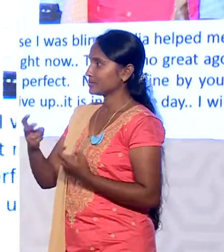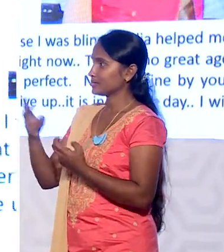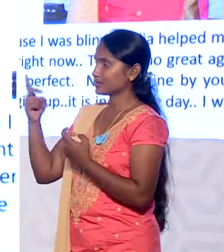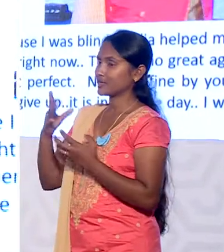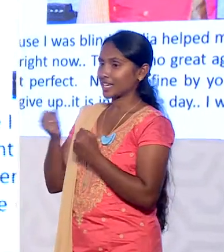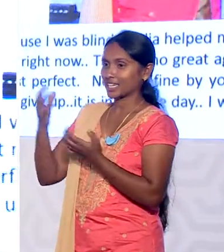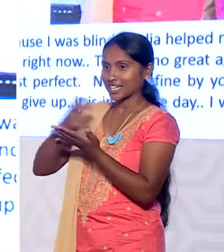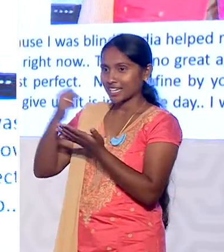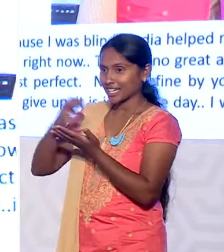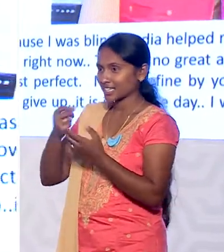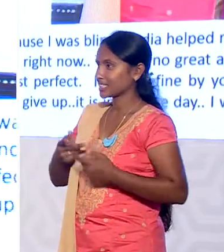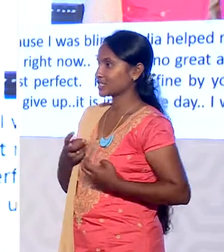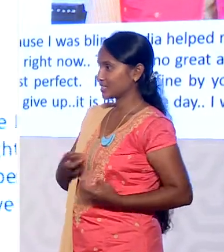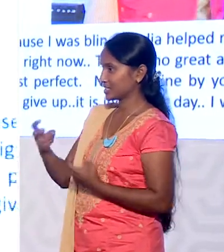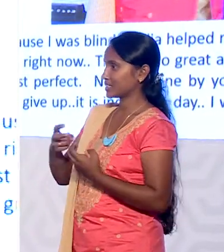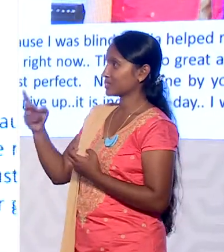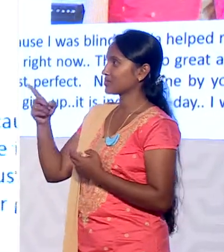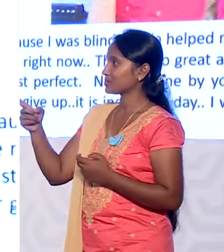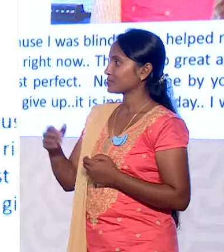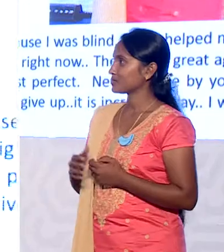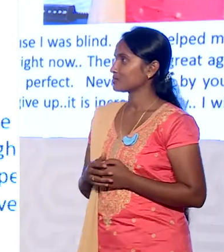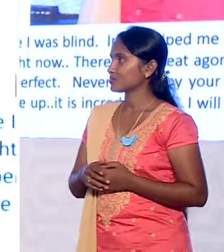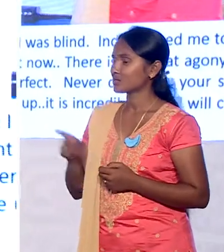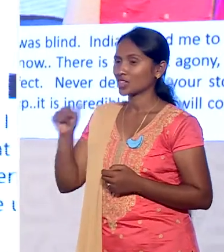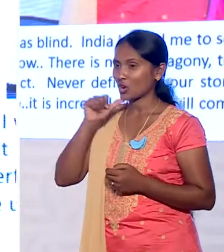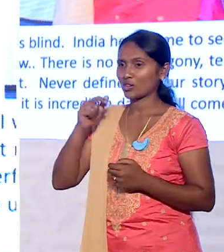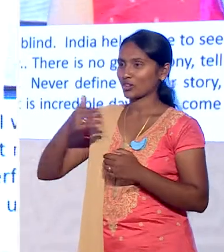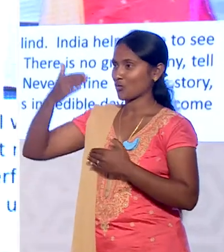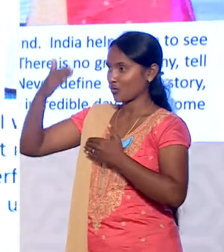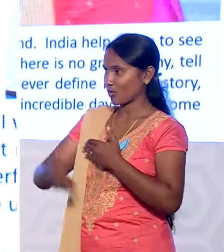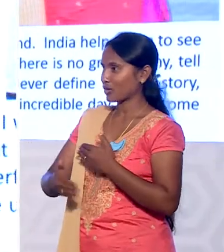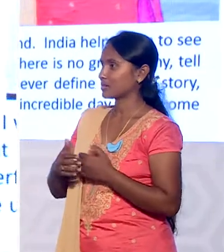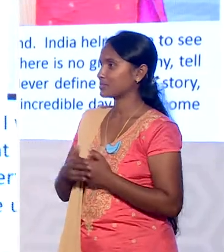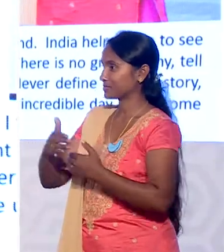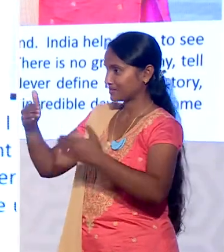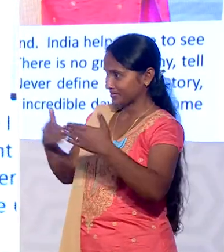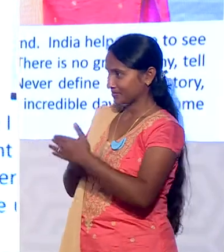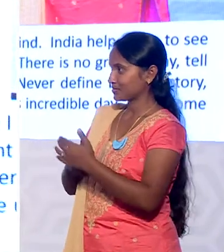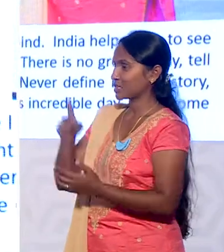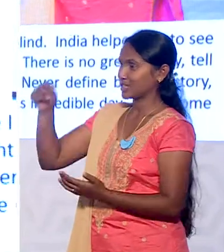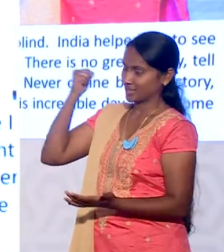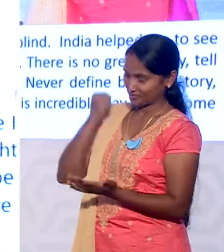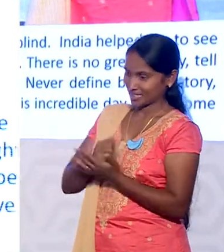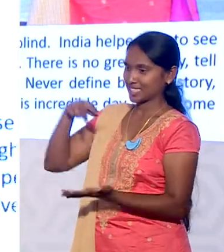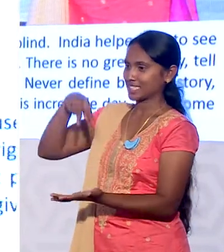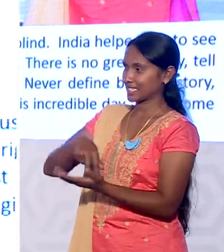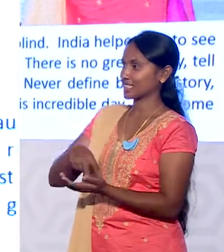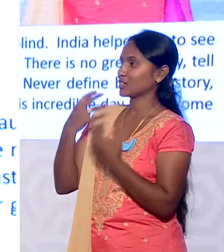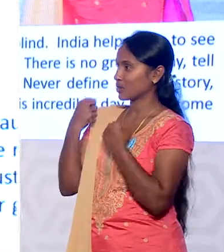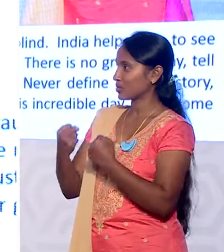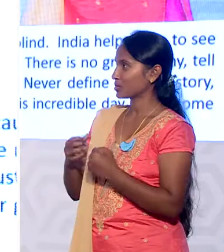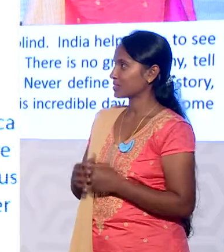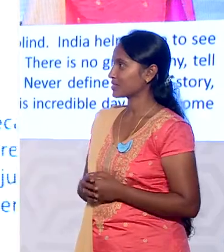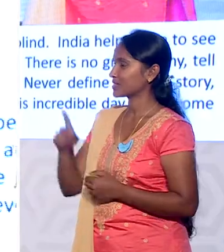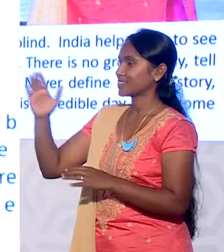collective journeys. As an Irish singer would say, it's not the wall, it's what's behind it. You stand up, you hold your power,